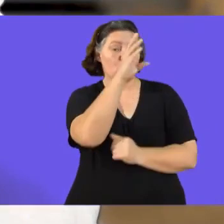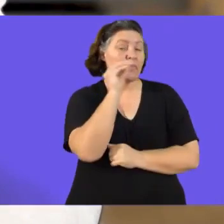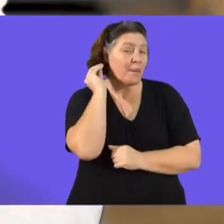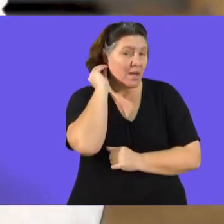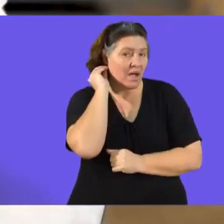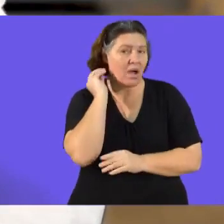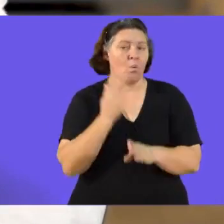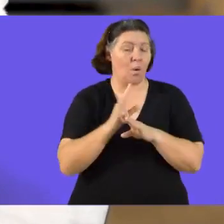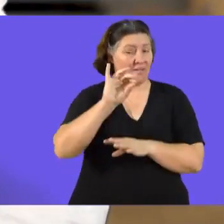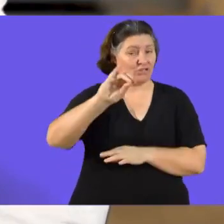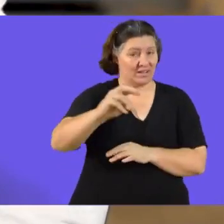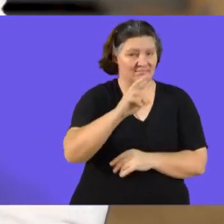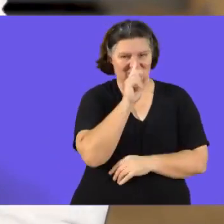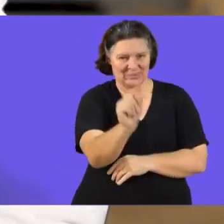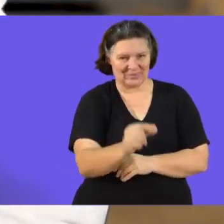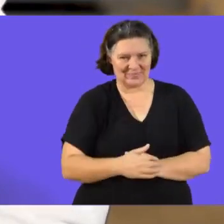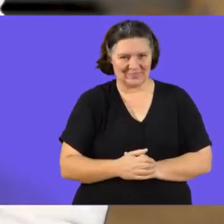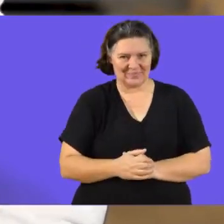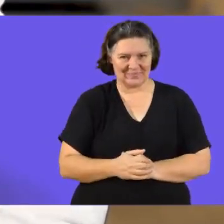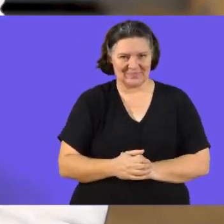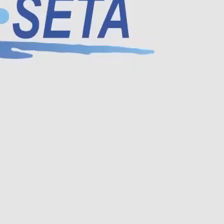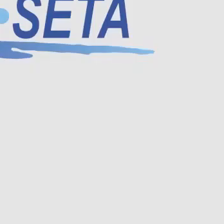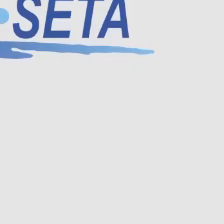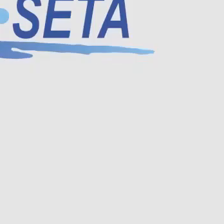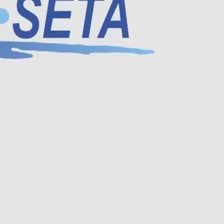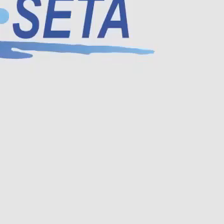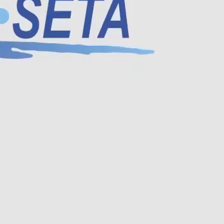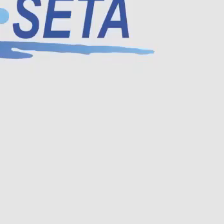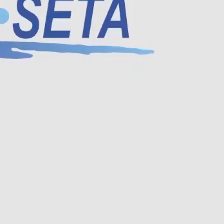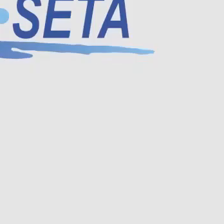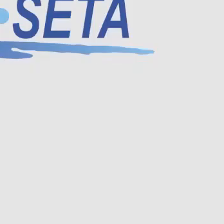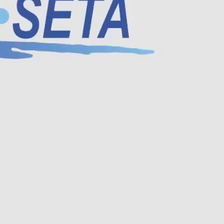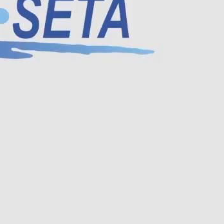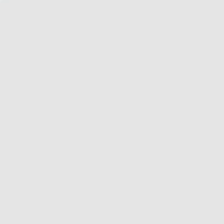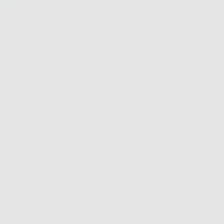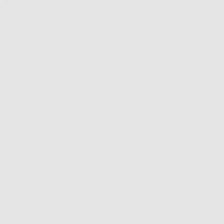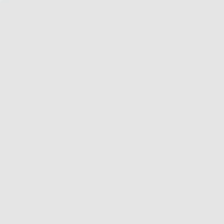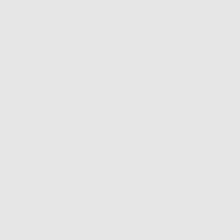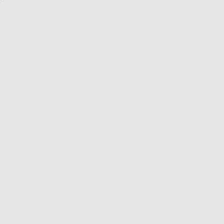out there, and remember to work every day. See you soon.